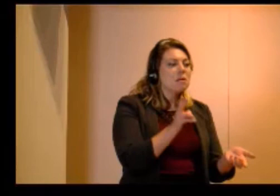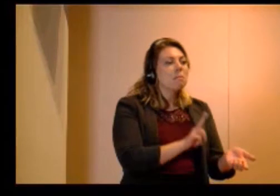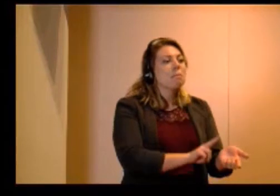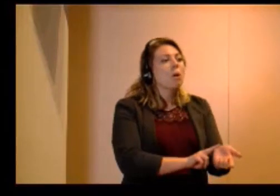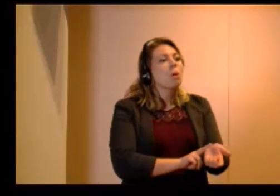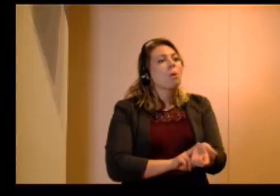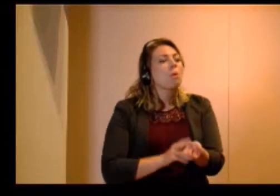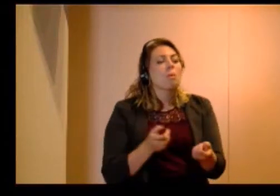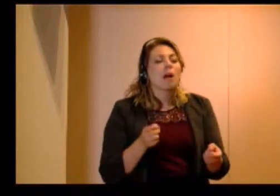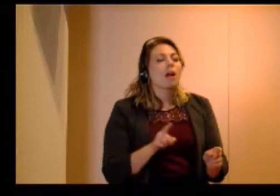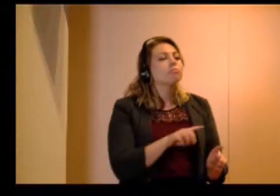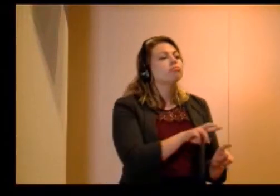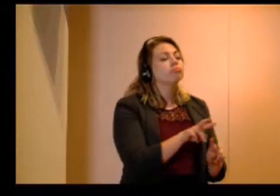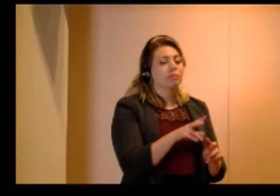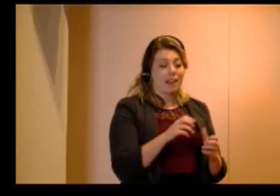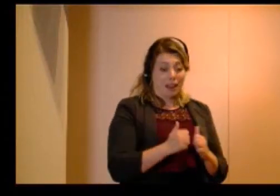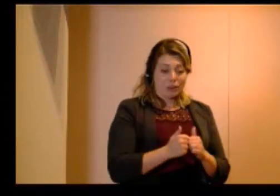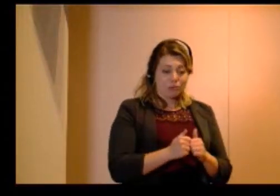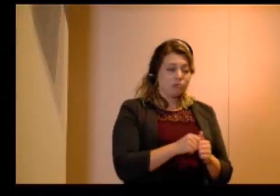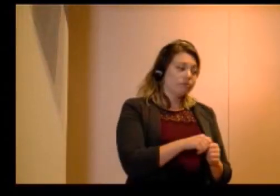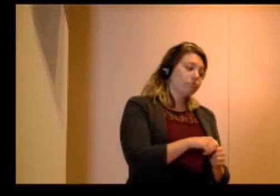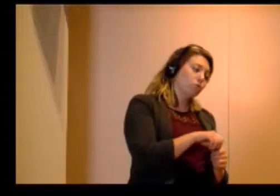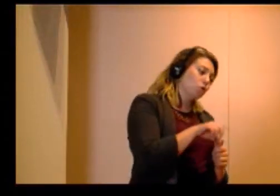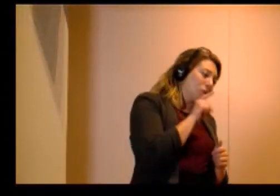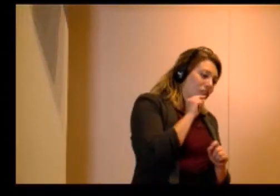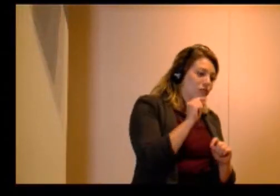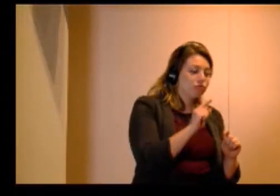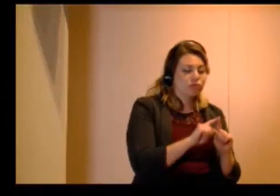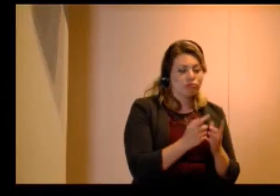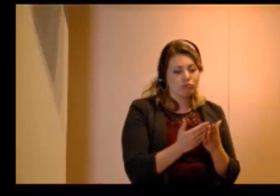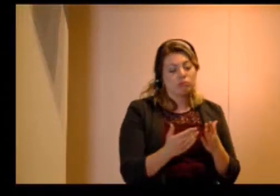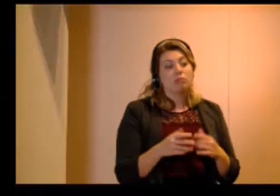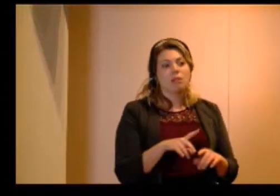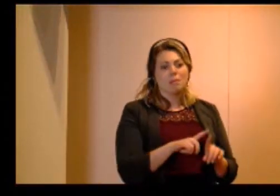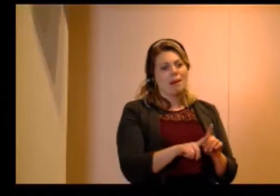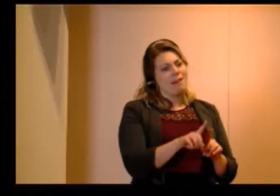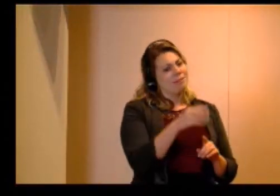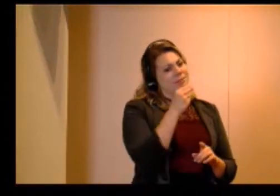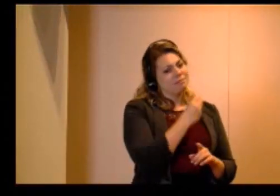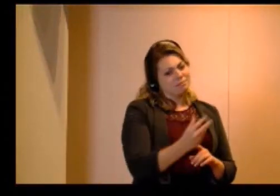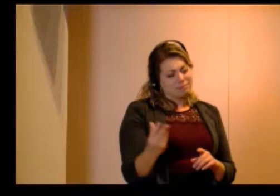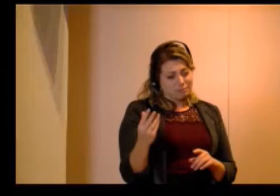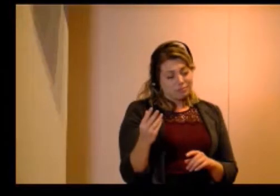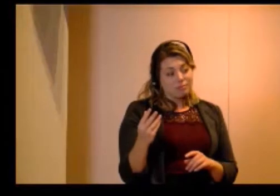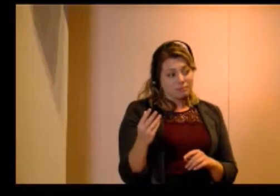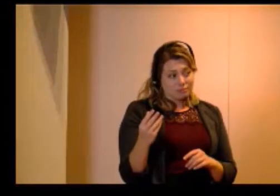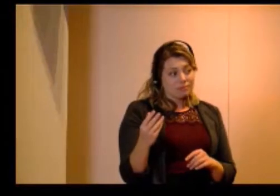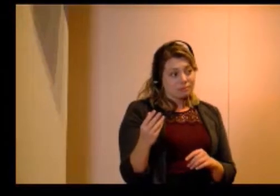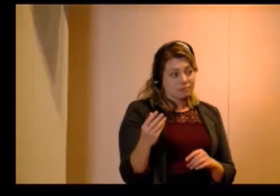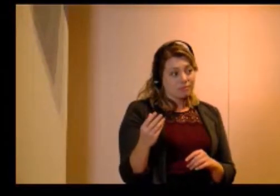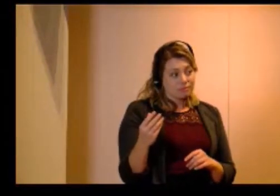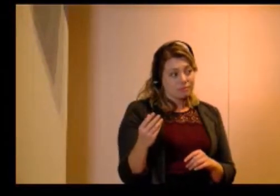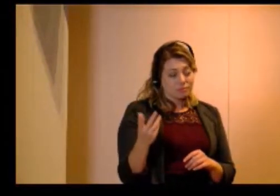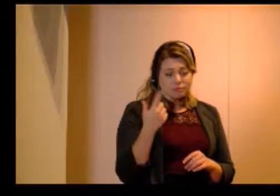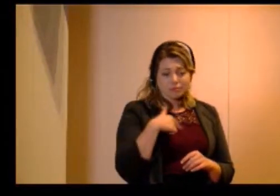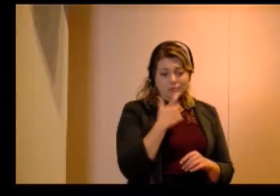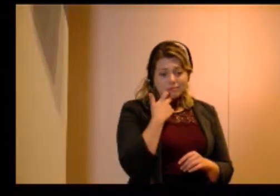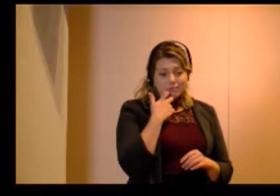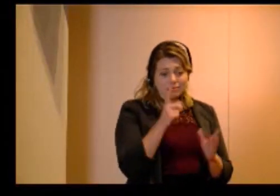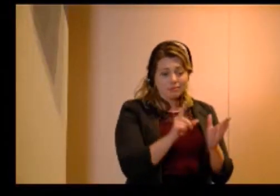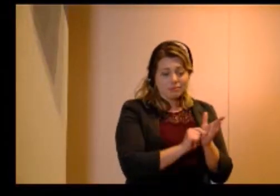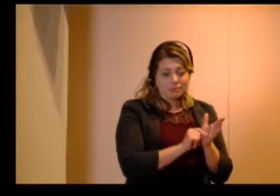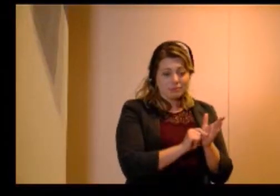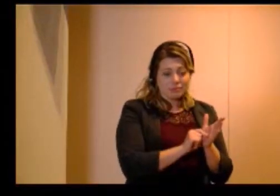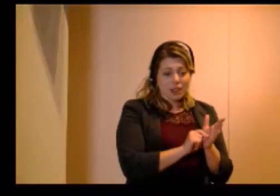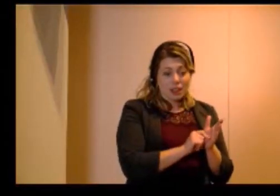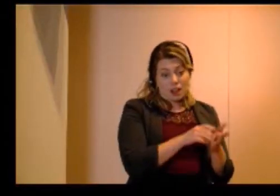on through places like Twitter and things like that. But really, we just recently published a paper, and